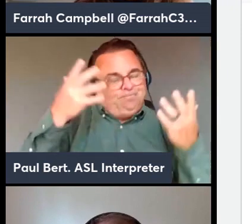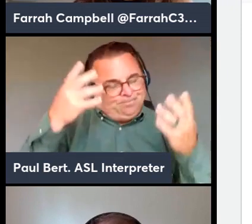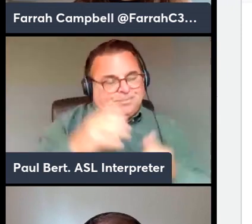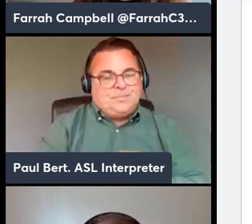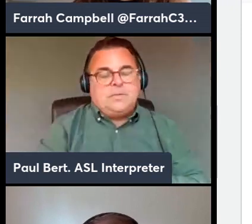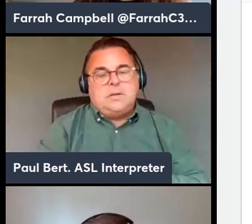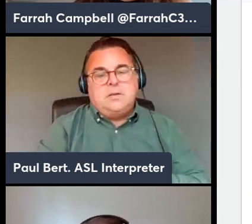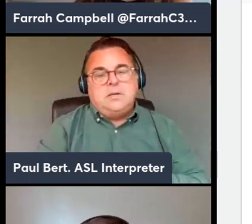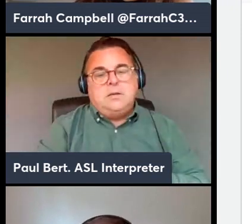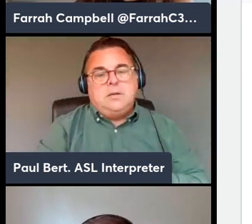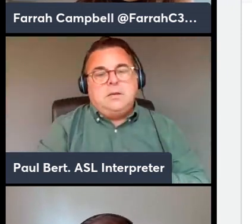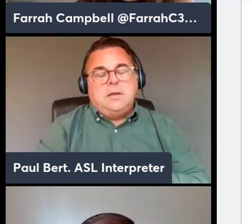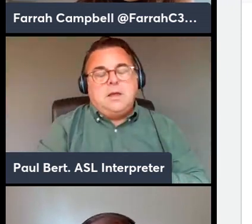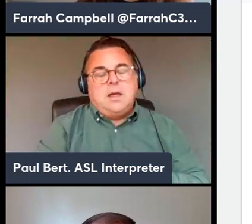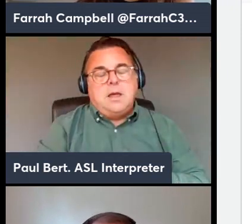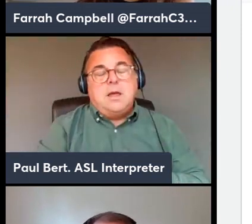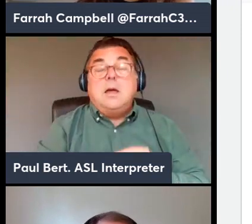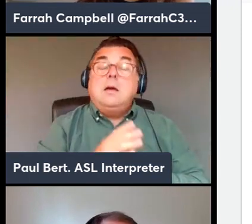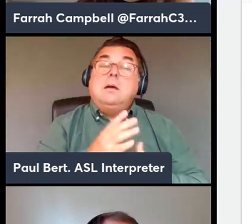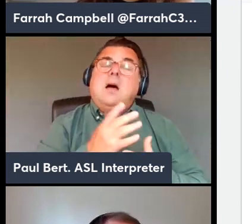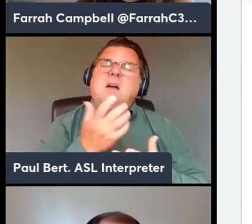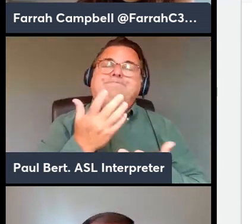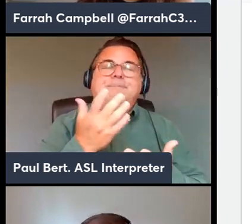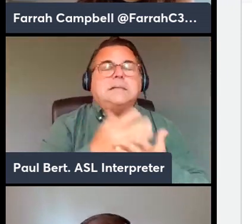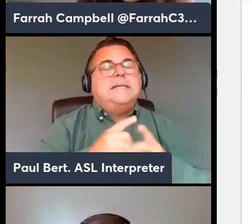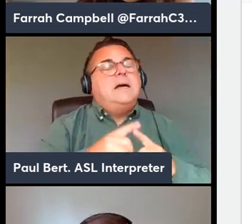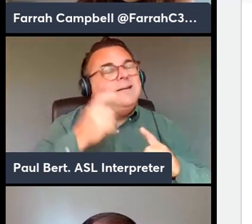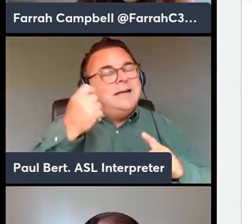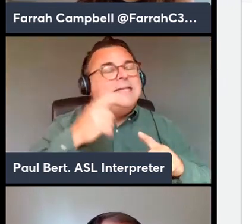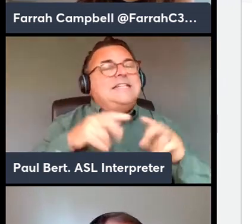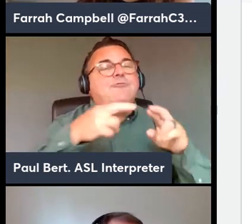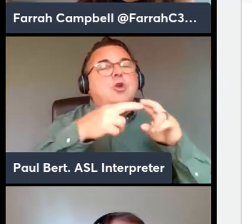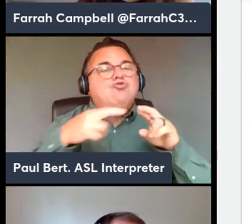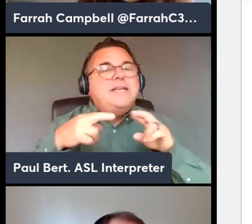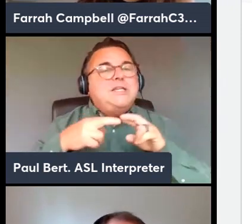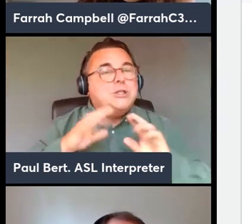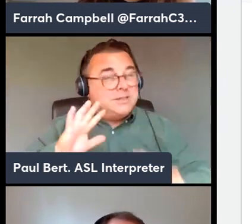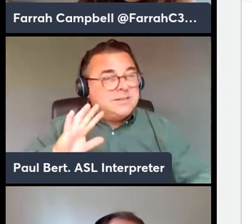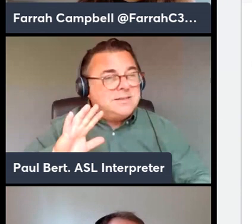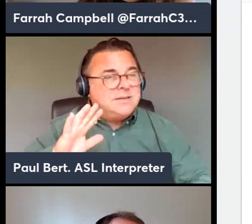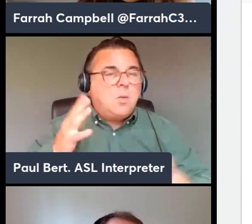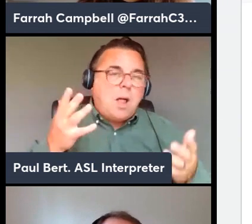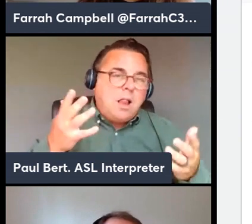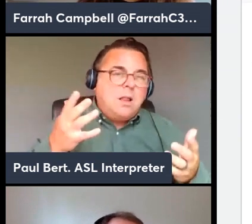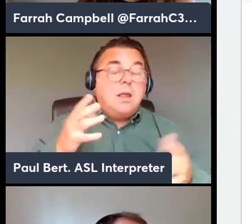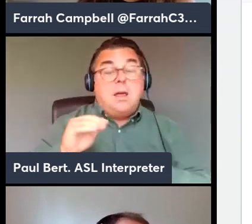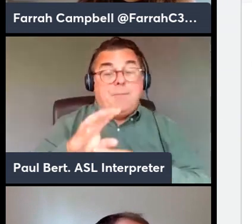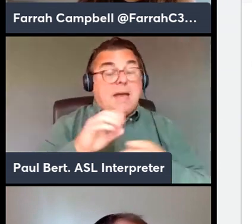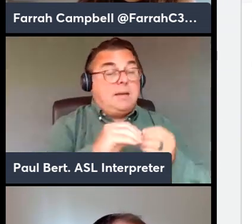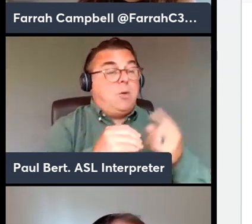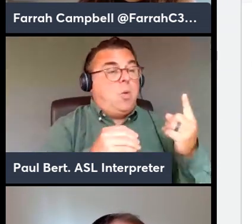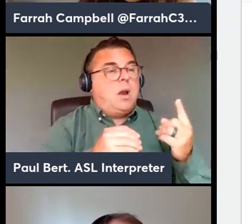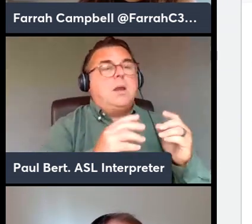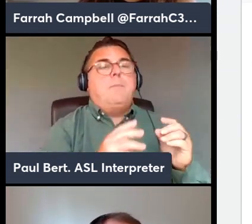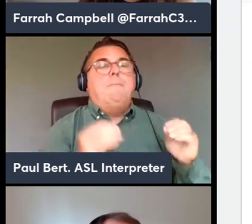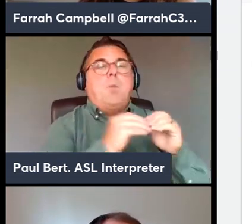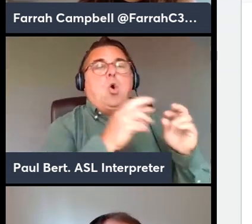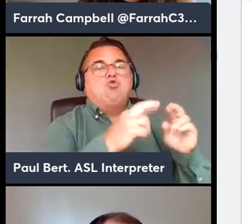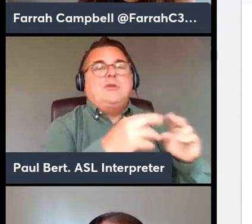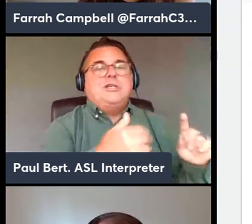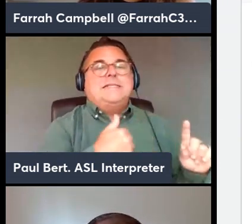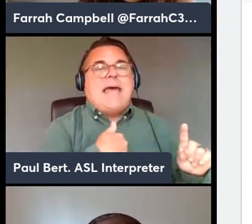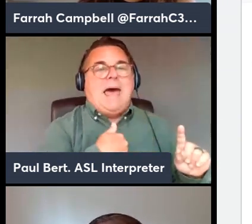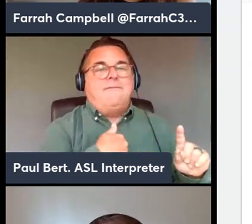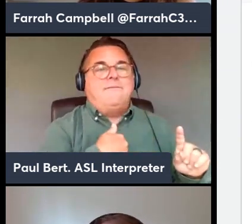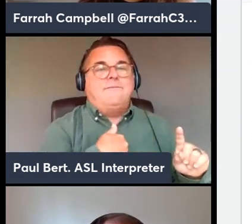there are some differences. They're in different regions because Mac 1 is in more regions because it